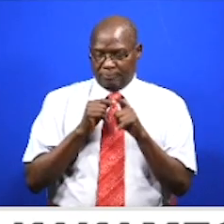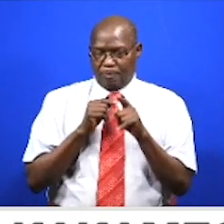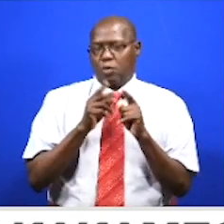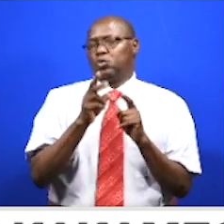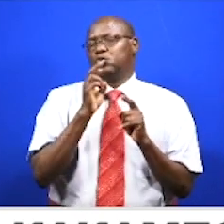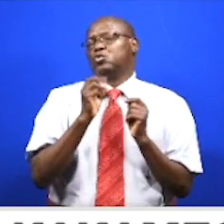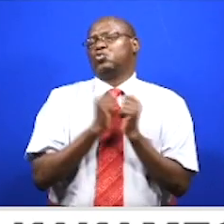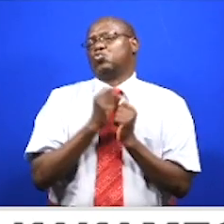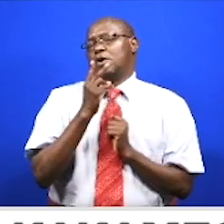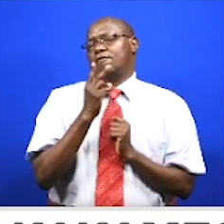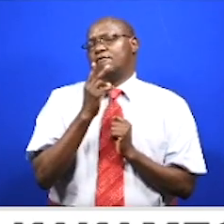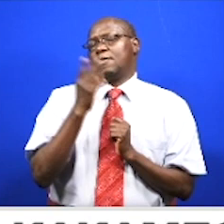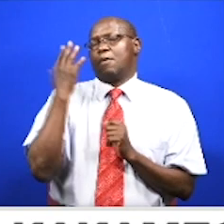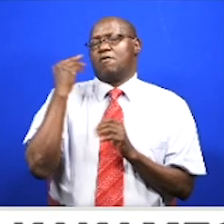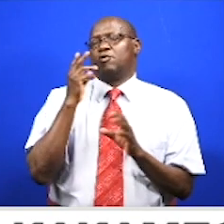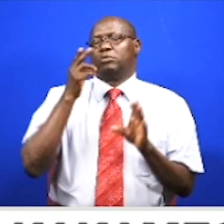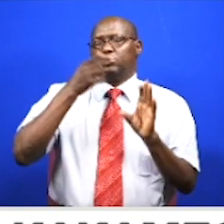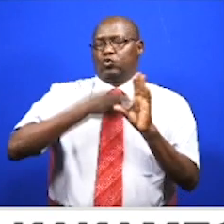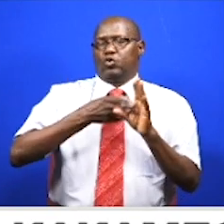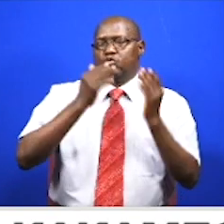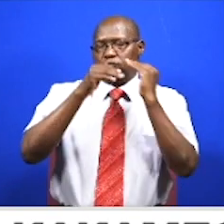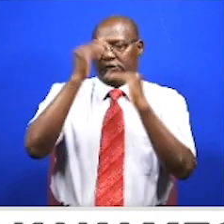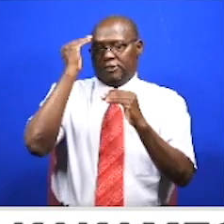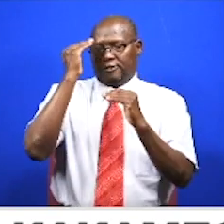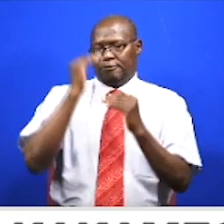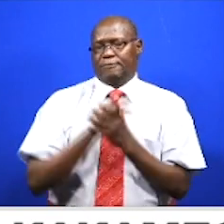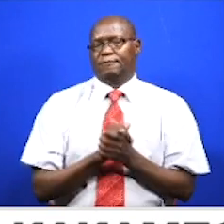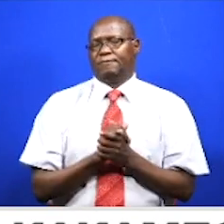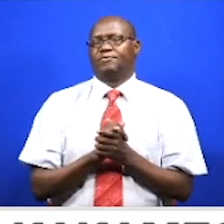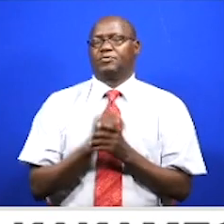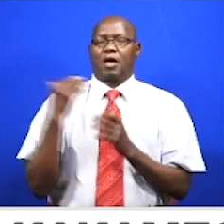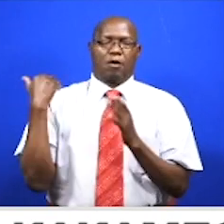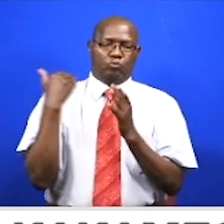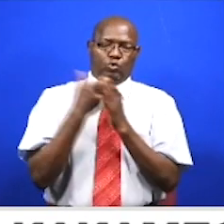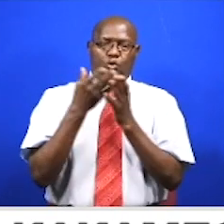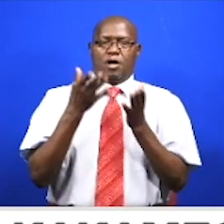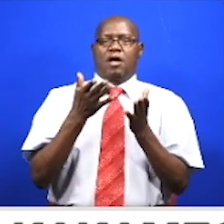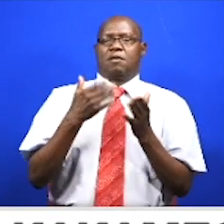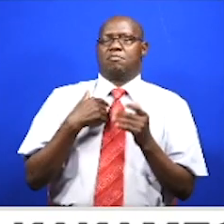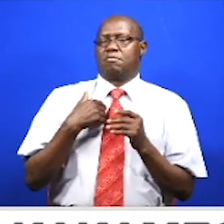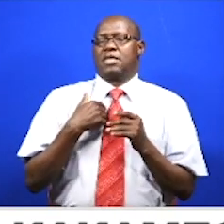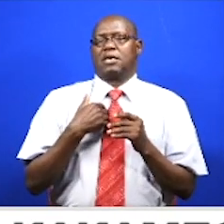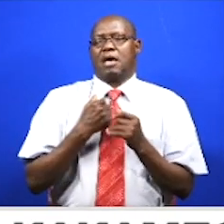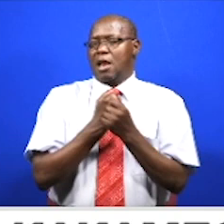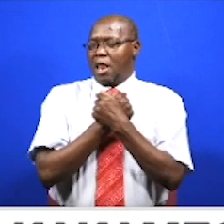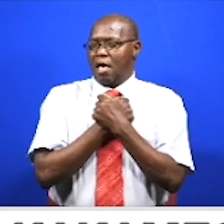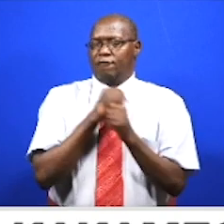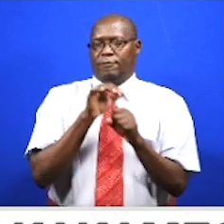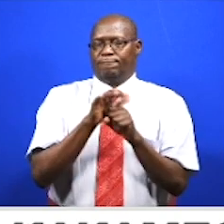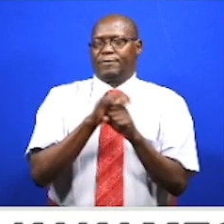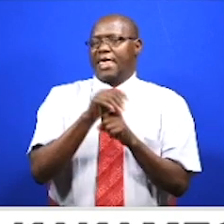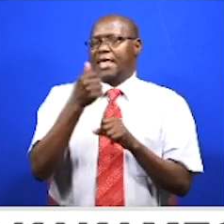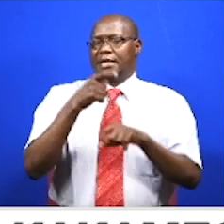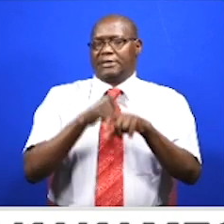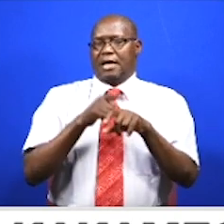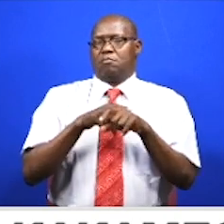2012 there, when I joined campus, and up to now I'm a big fan. Anytime I'm free, I switch